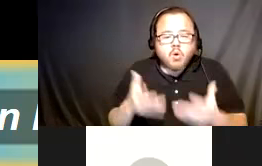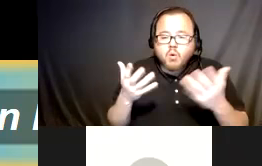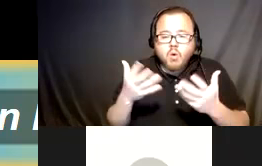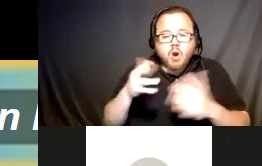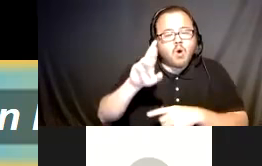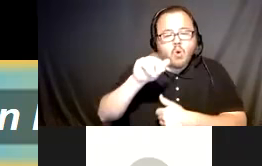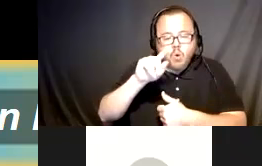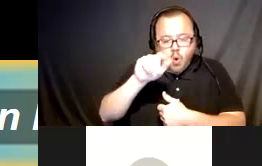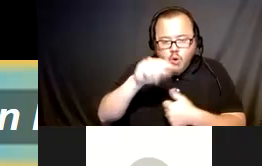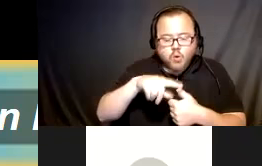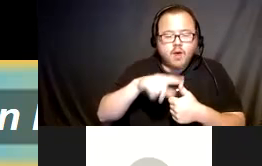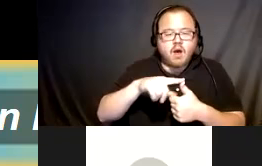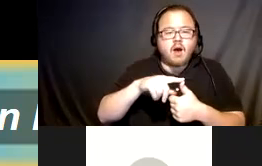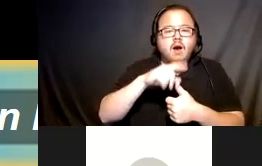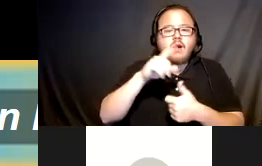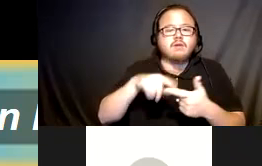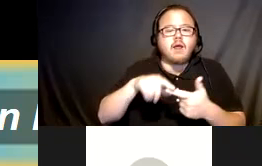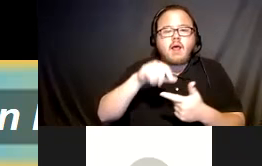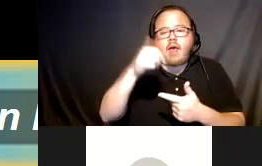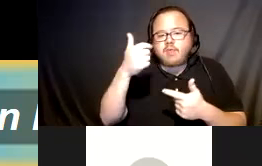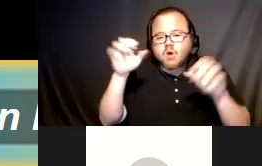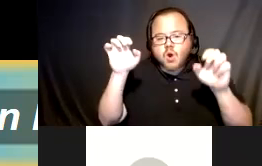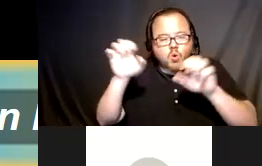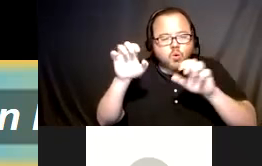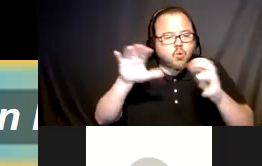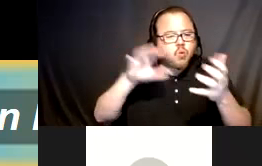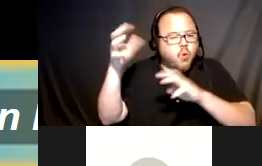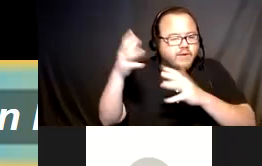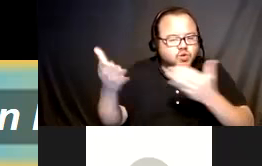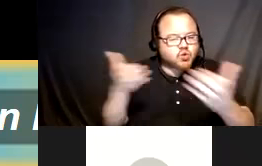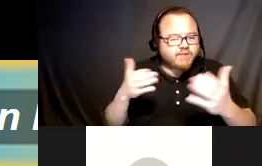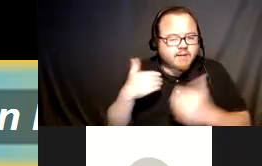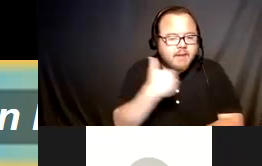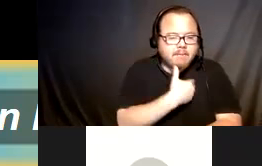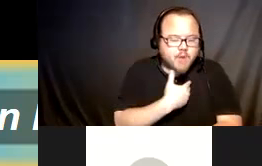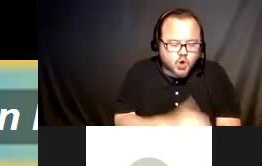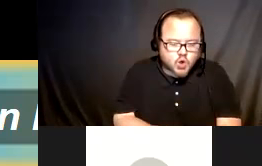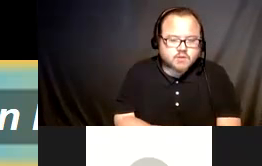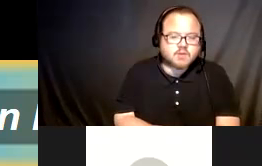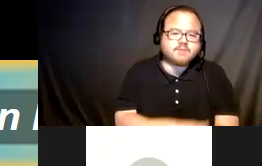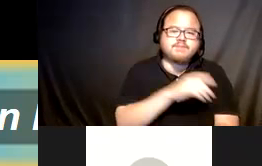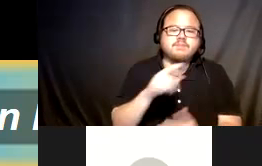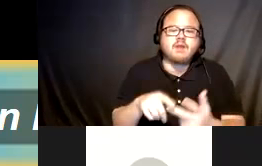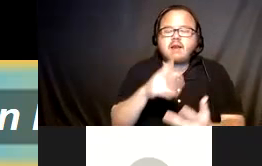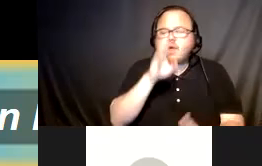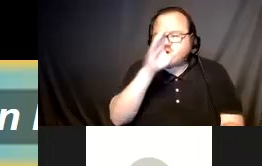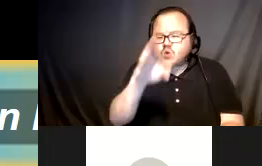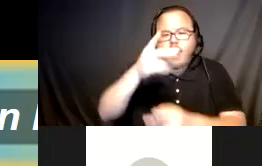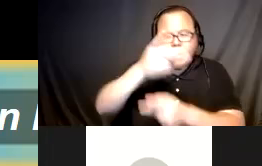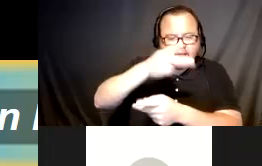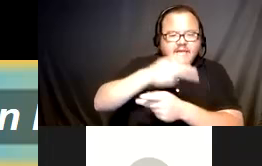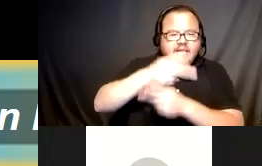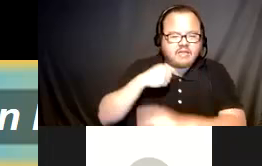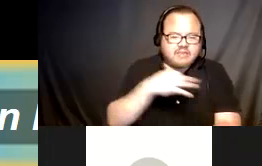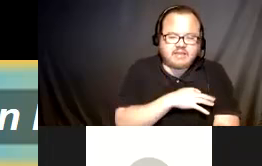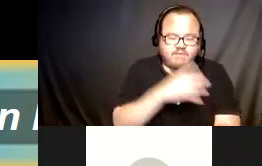RODA and other crisis service members, and indirect care staff